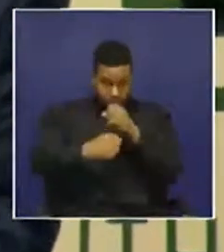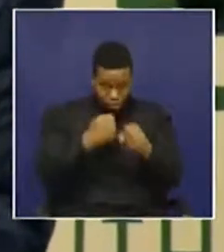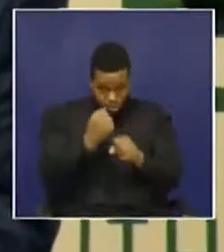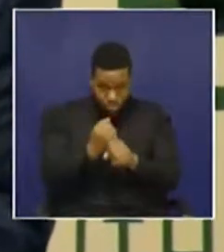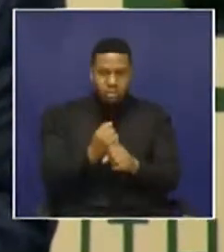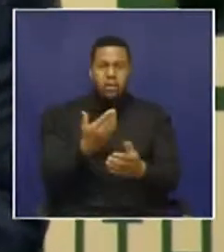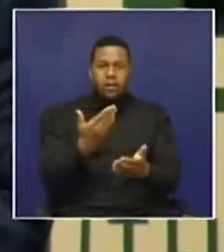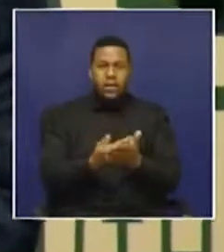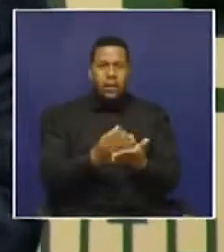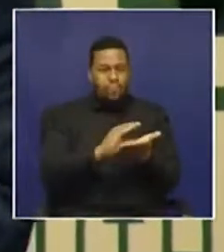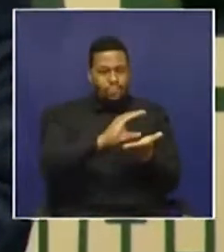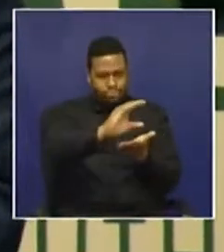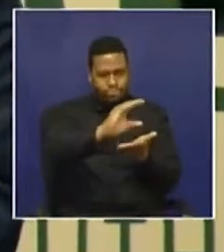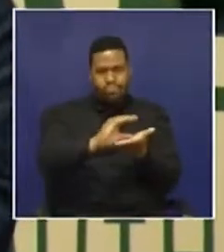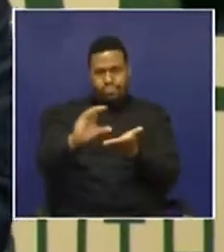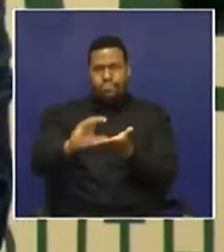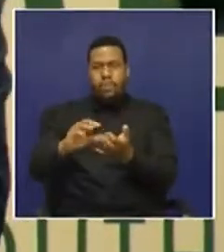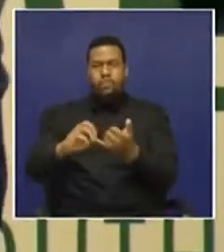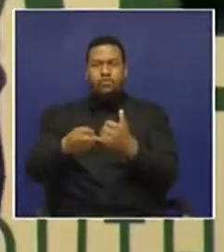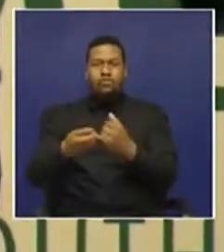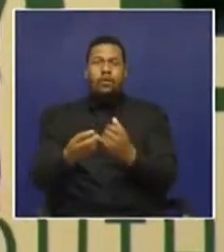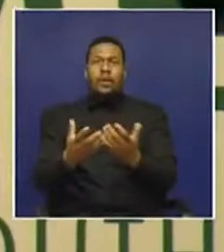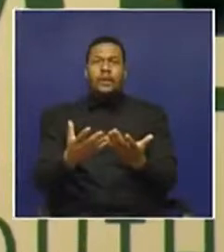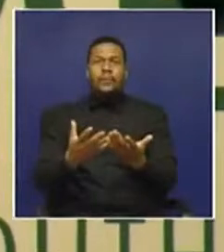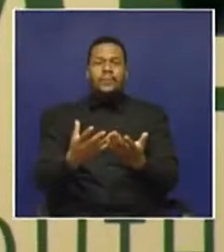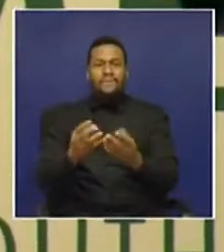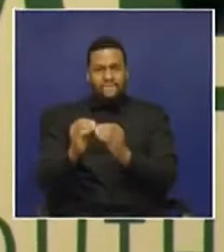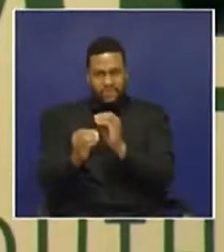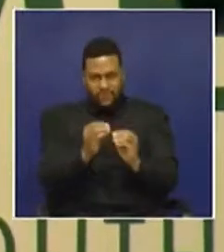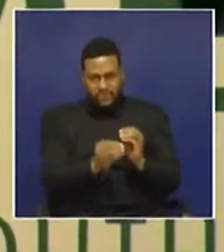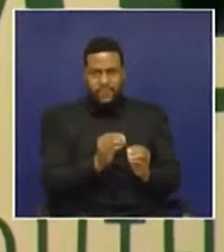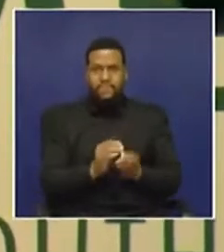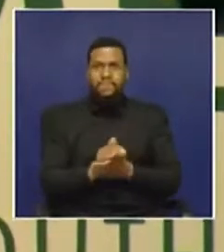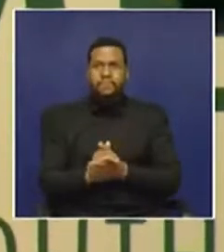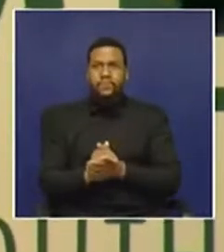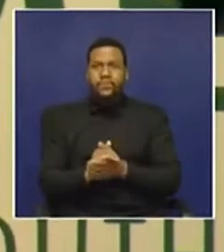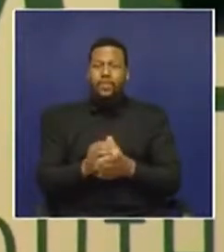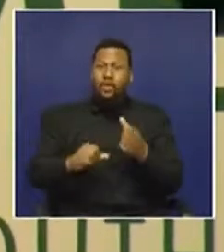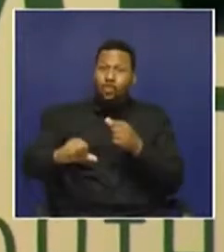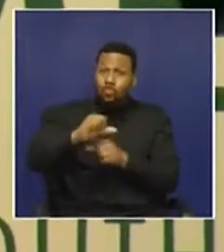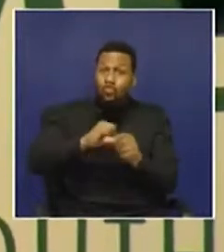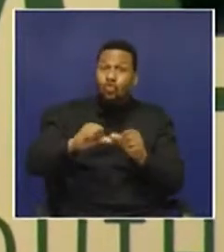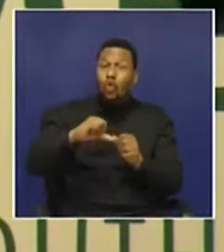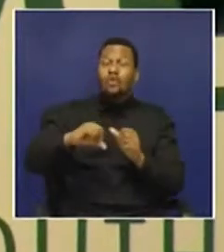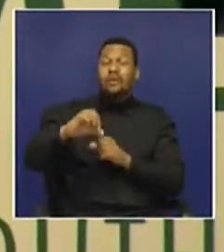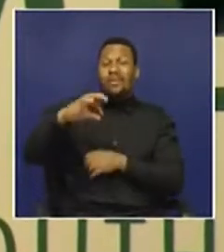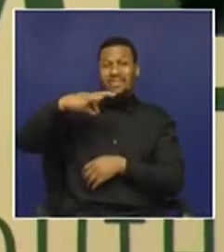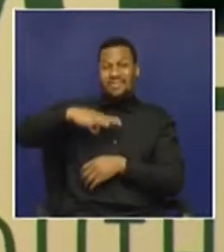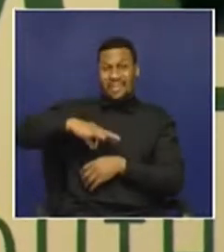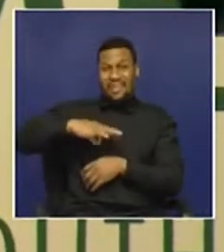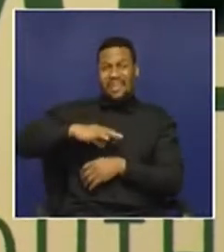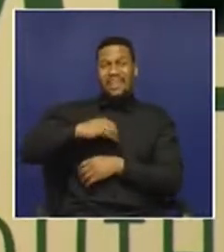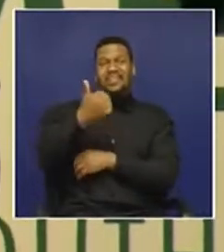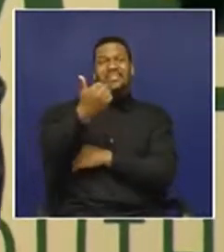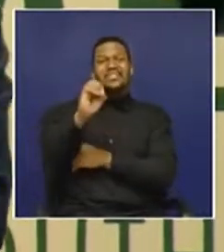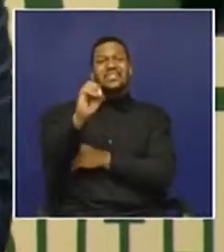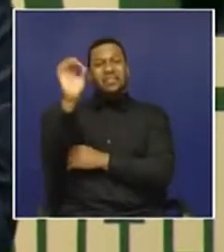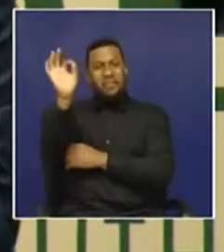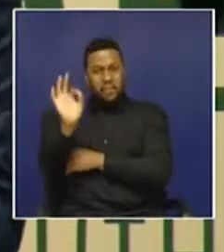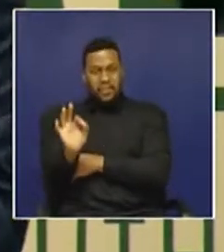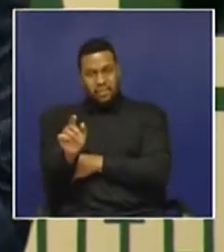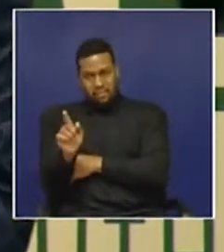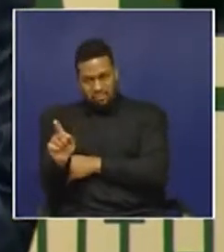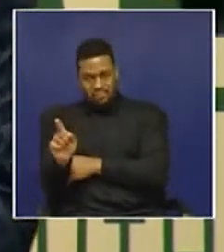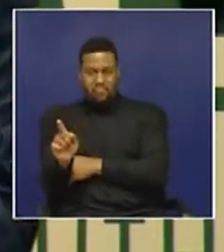remains highly distributive. The social wage accounts for more than 60% of non-interest spending over